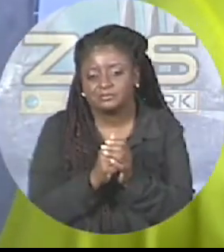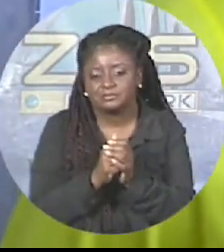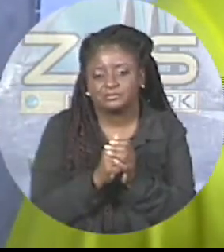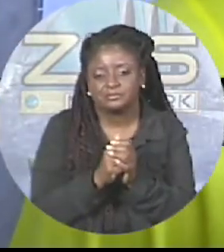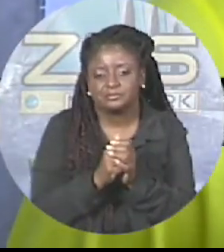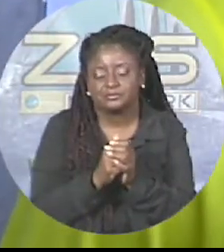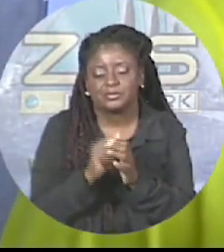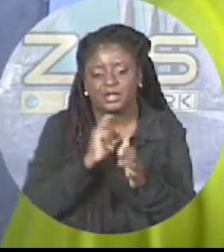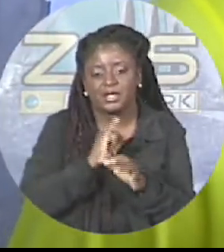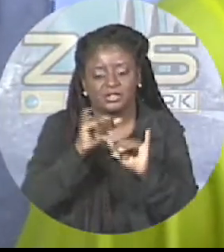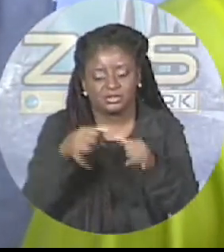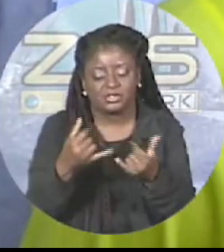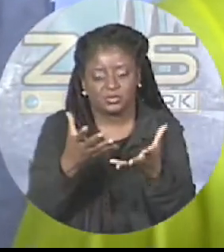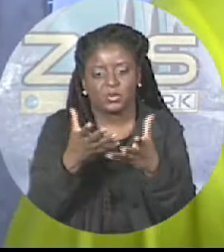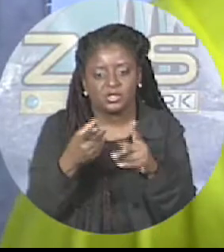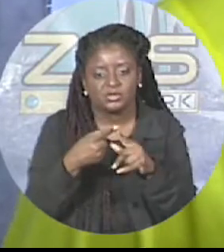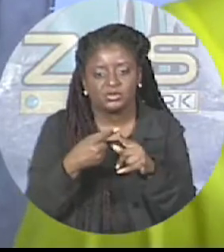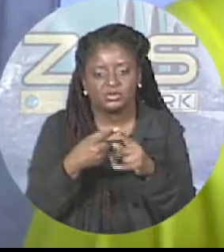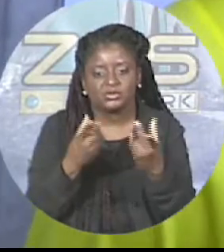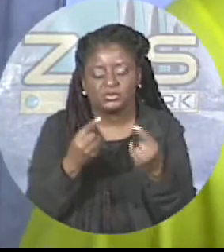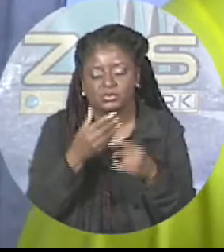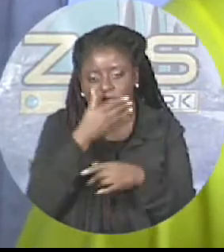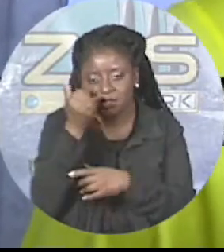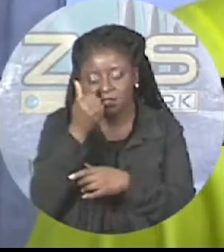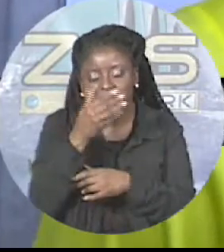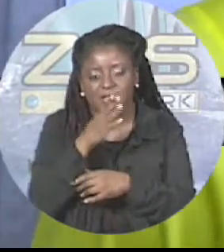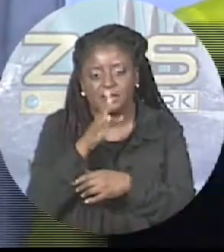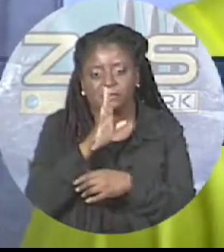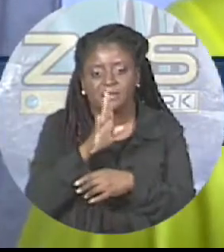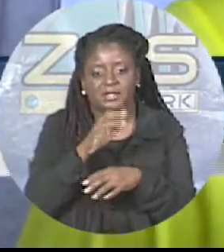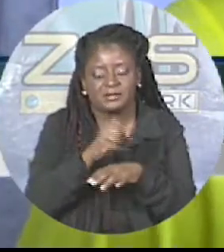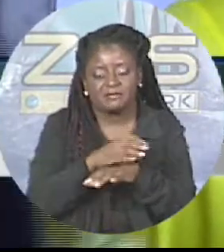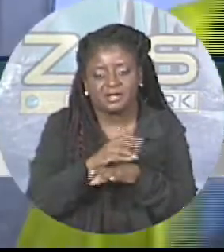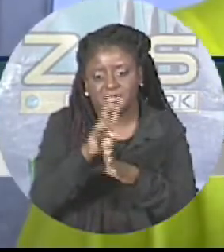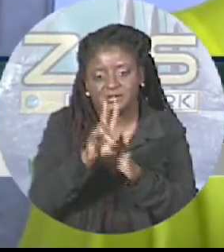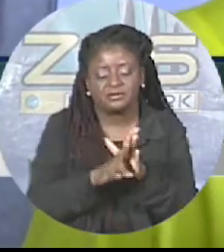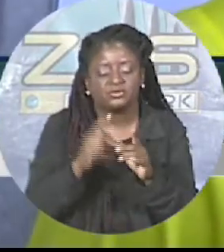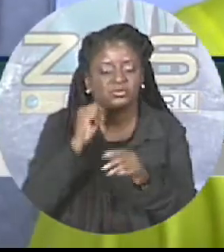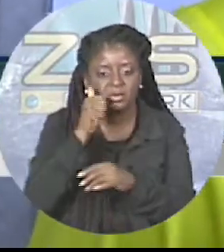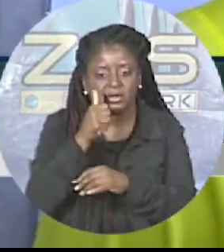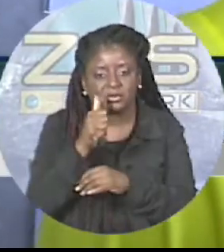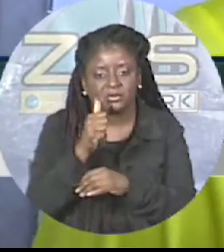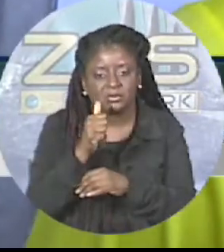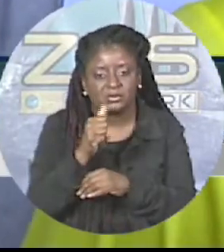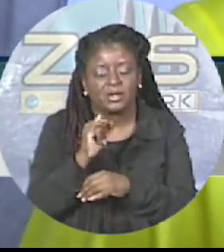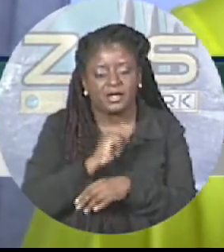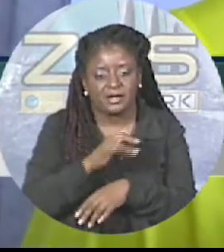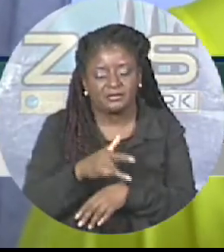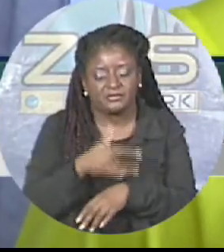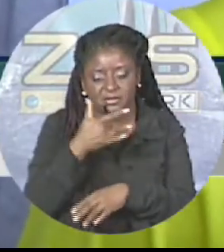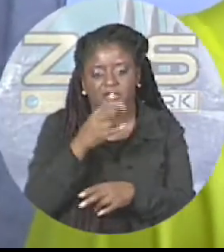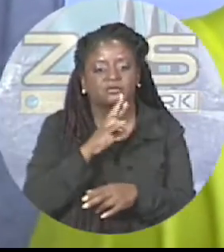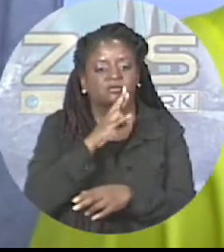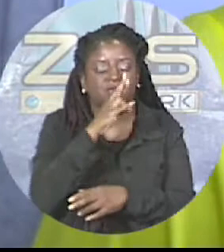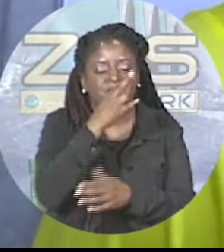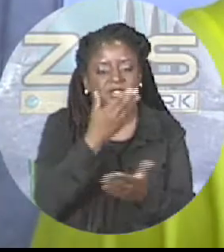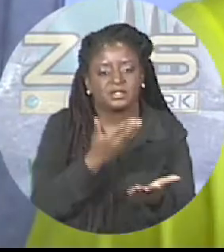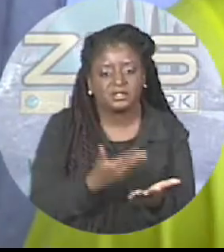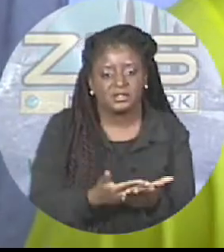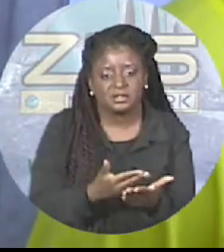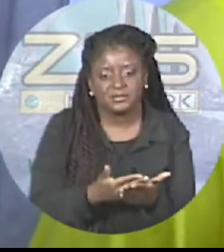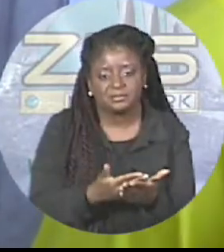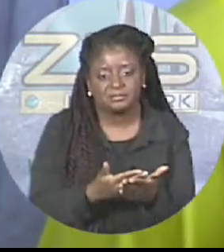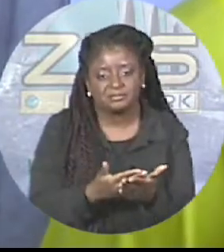to recover and be prepared for tomorrow, so I just skipped that part. How do you feel heading into tomorrow? I feel really good, you know. I won